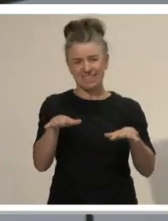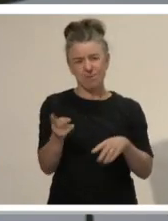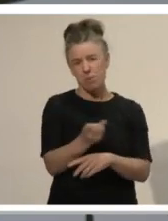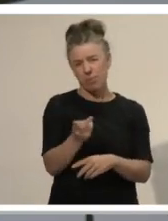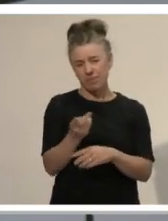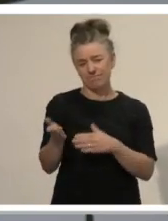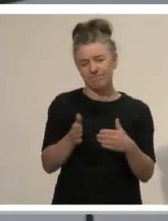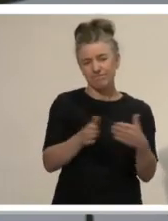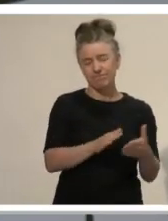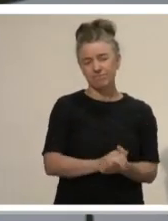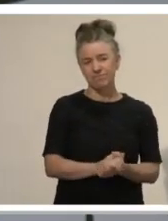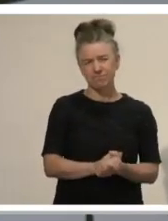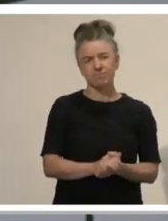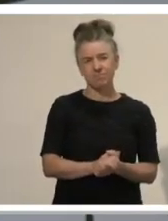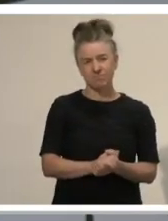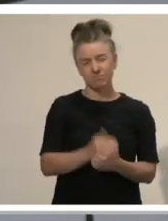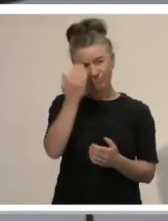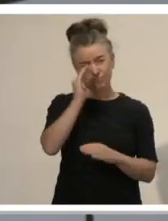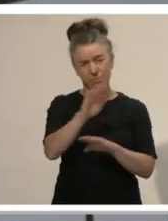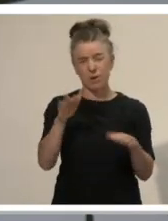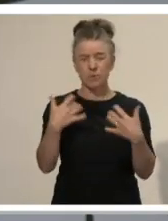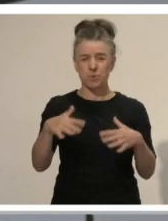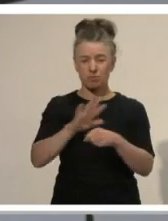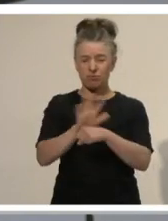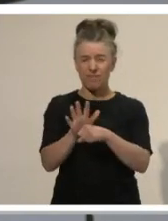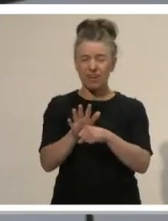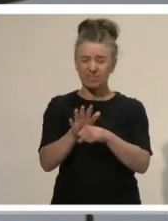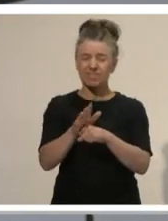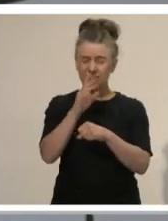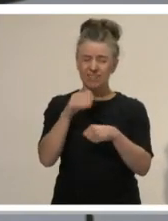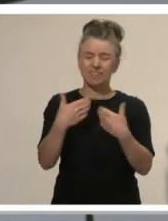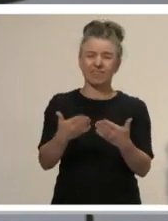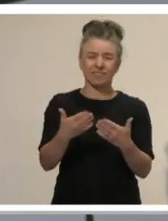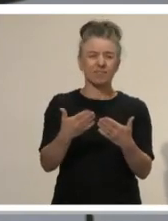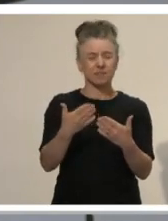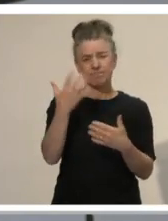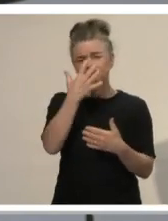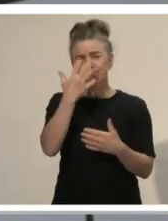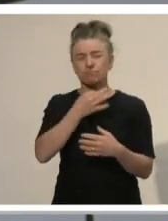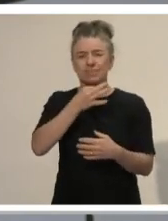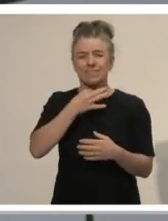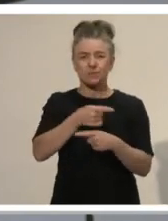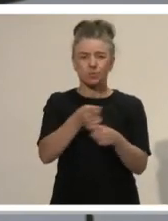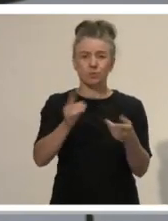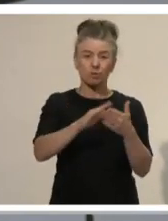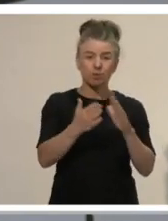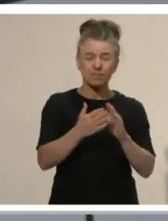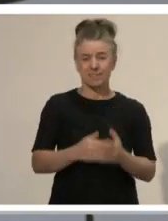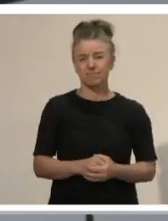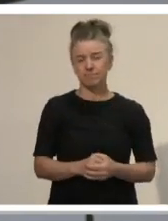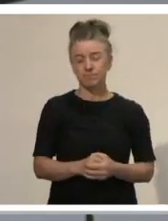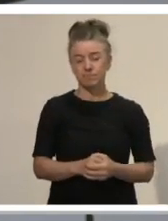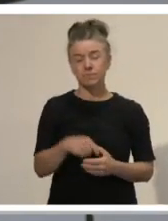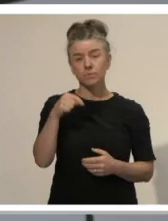we are reminded of the serious threat that this infection poses to individuals and our communities. Today there are 8 people